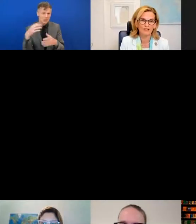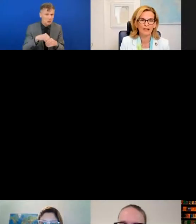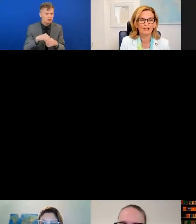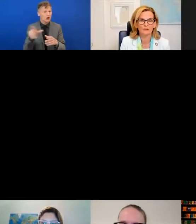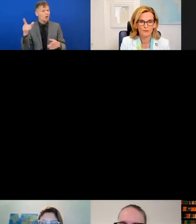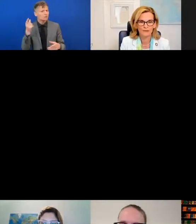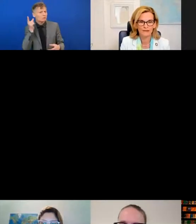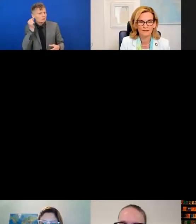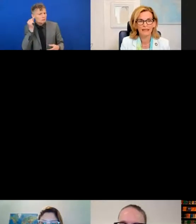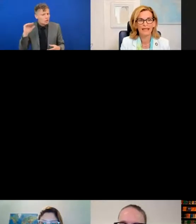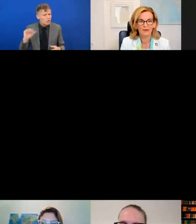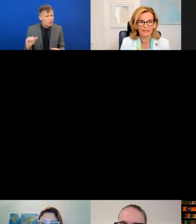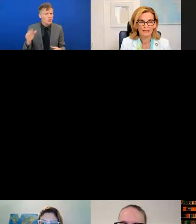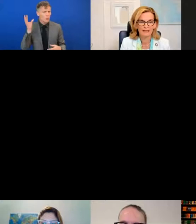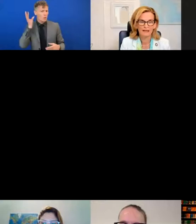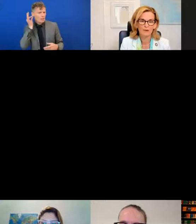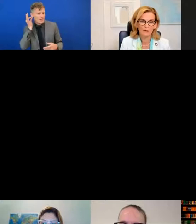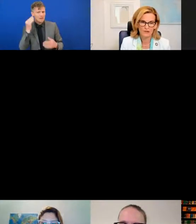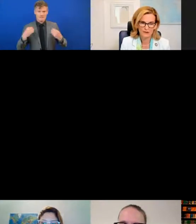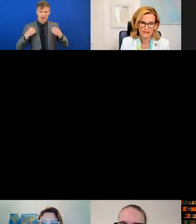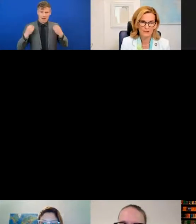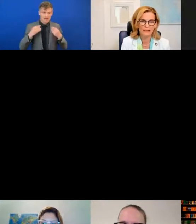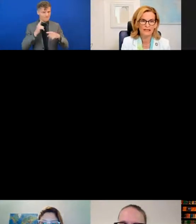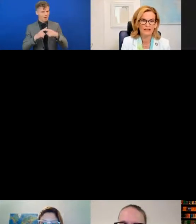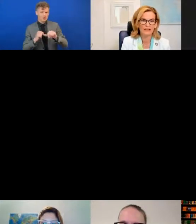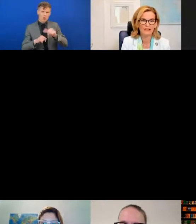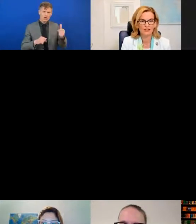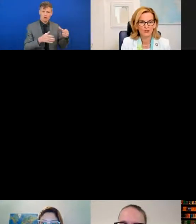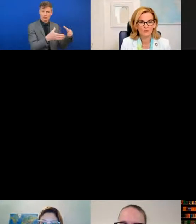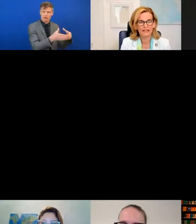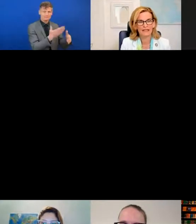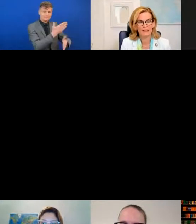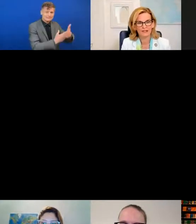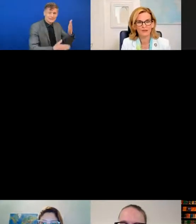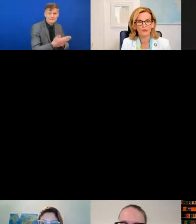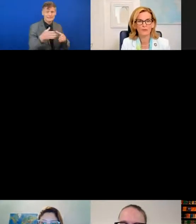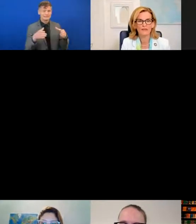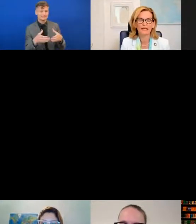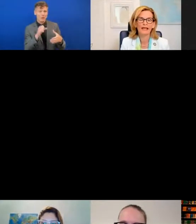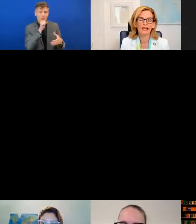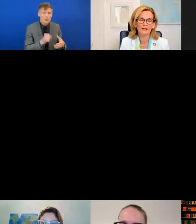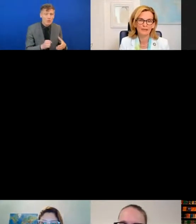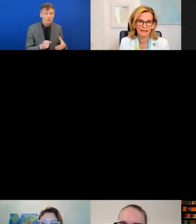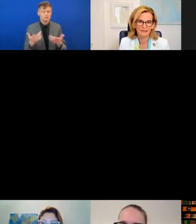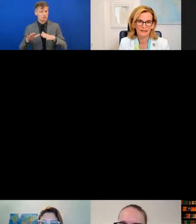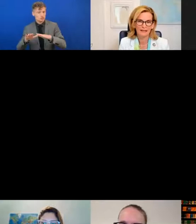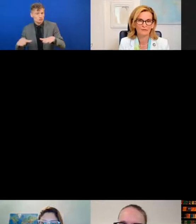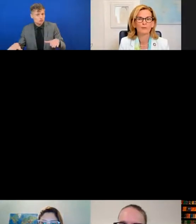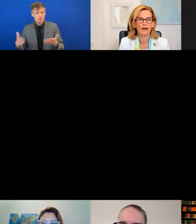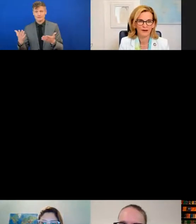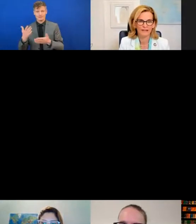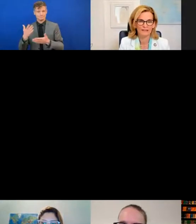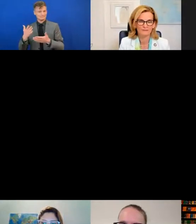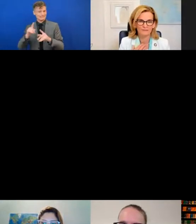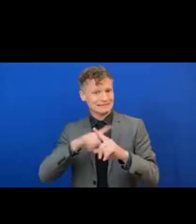other marginalized groups like the elderly, persons with disabilities, children, indigenous groups, and people living in